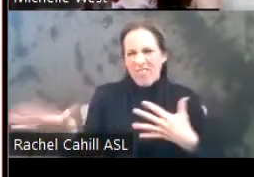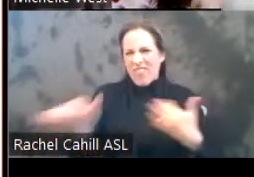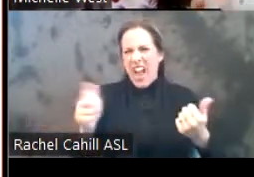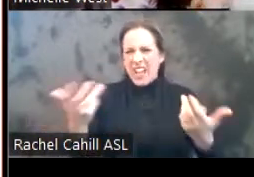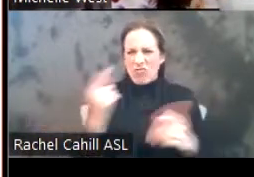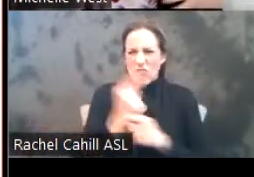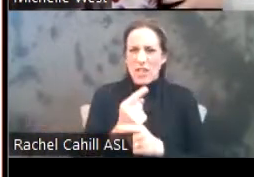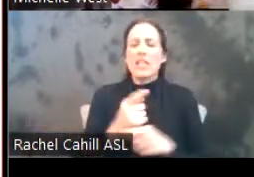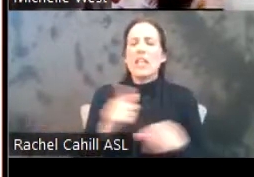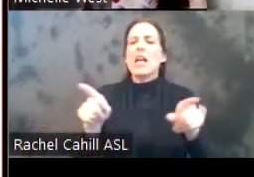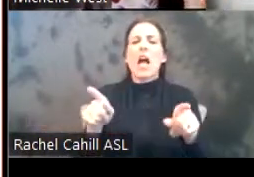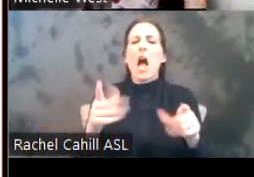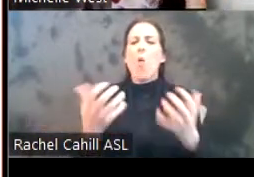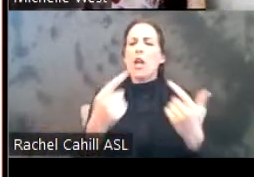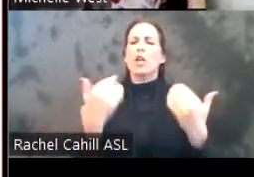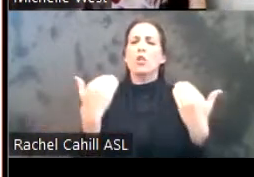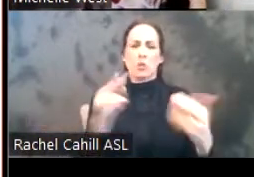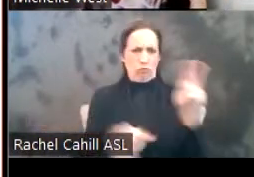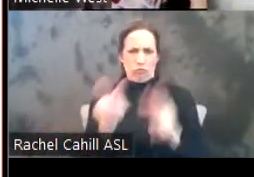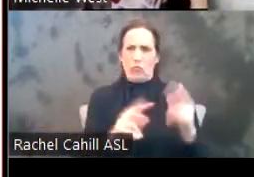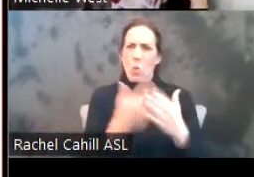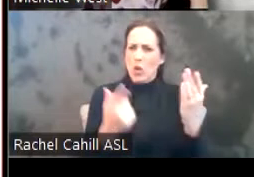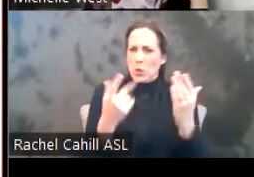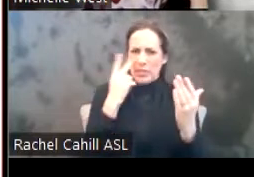what you would do if you were doing that at home. All right, here we go.